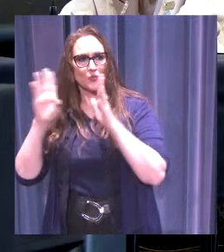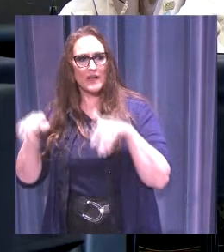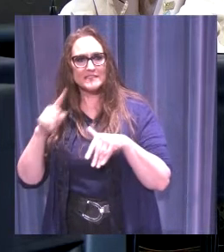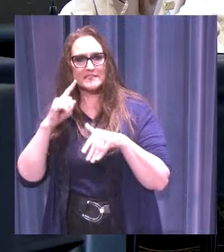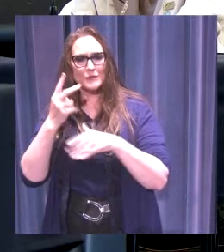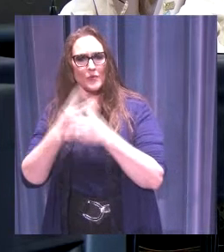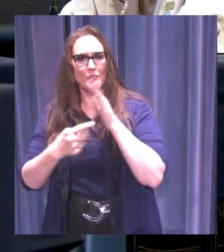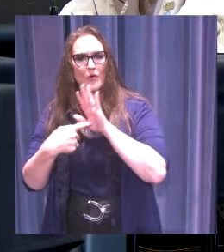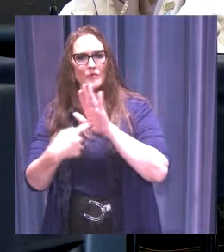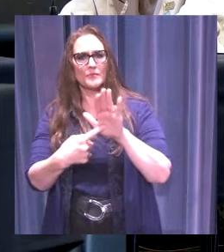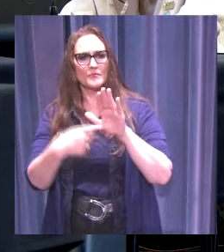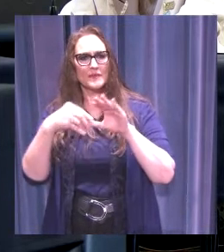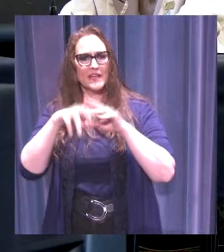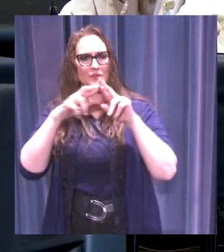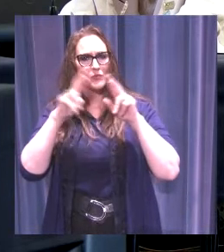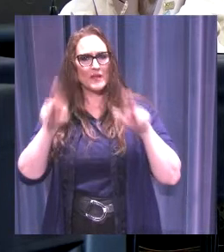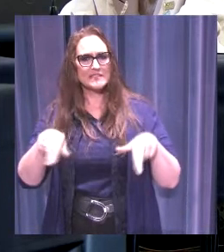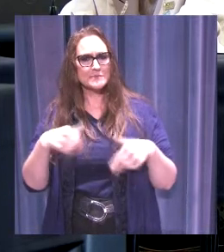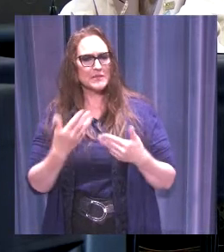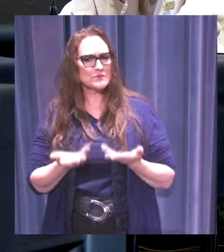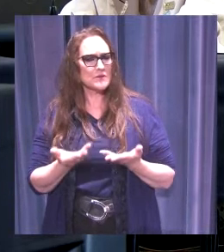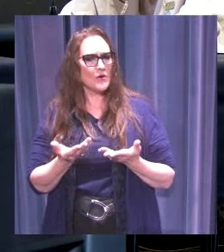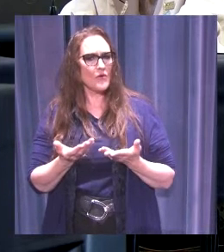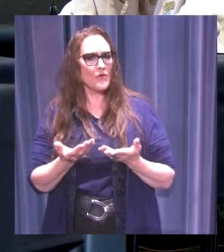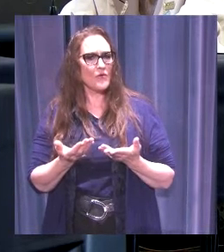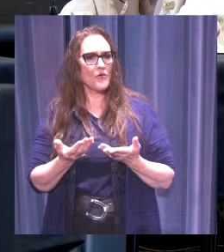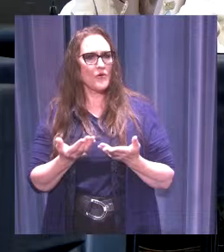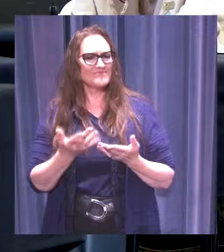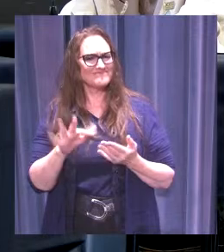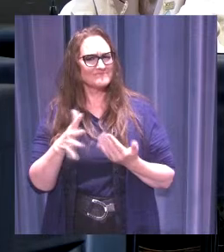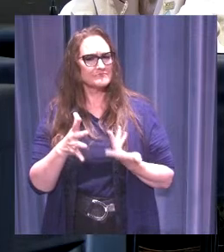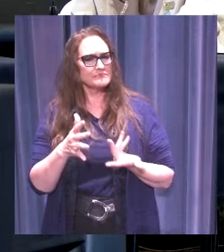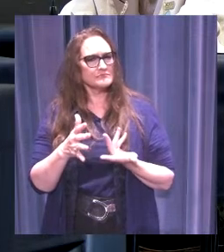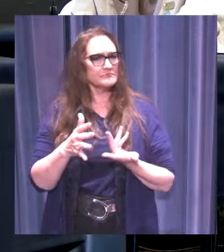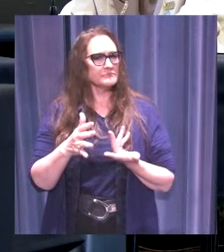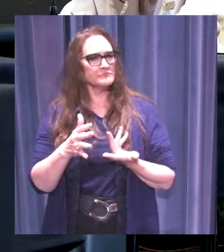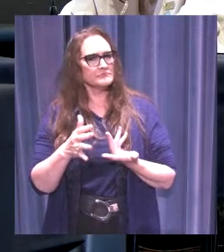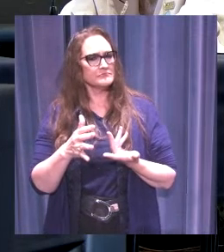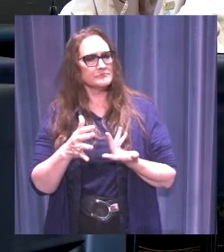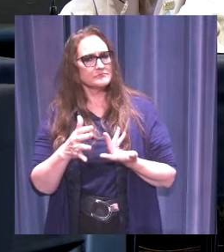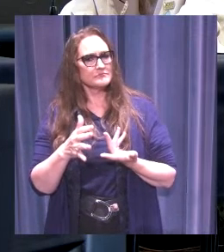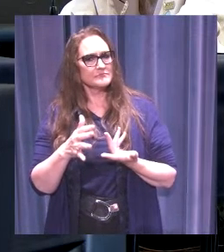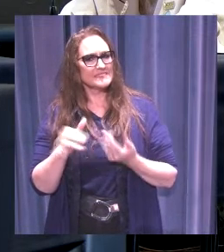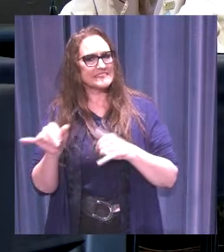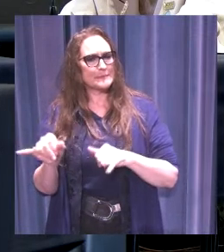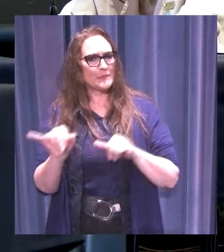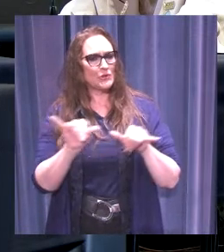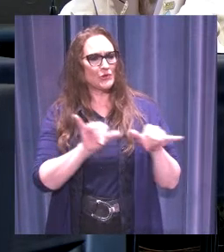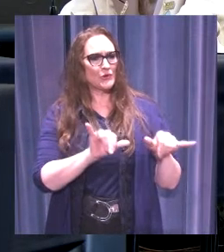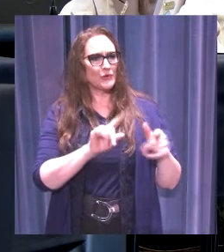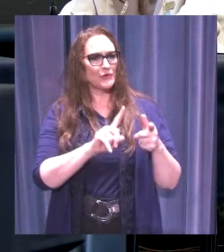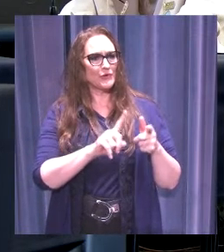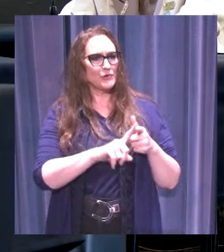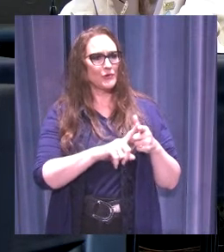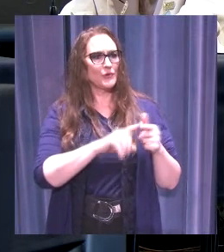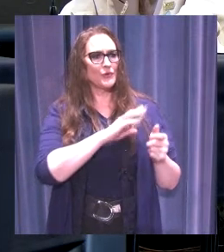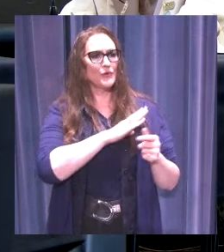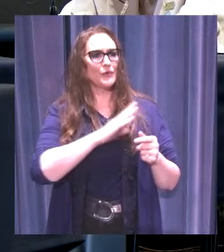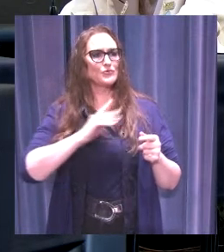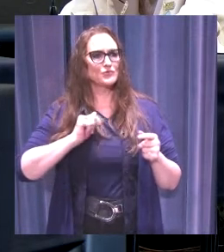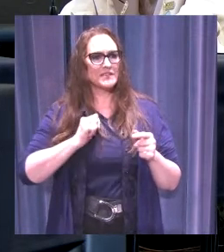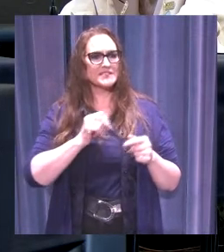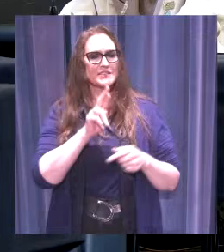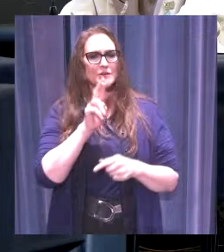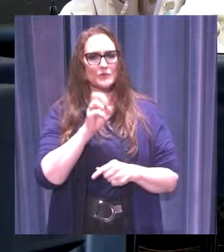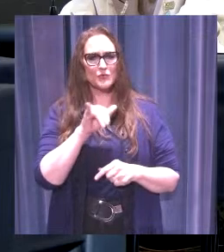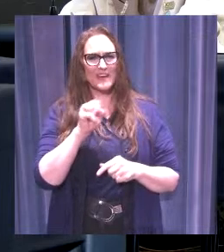reflected in the resume. So I kind of, similar to Trustee Reyes, I wonder,